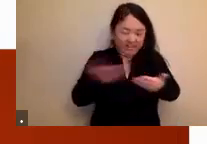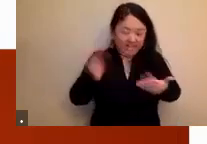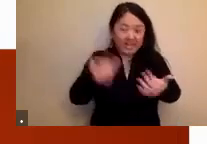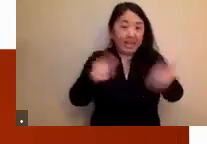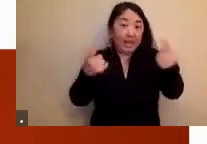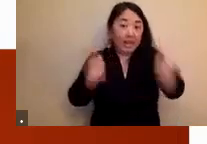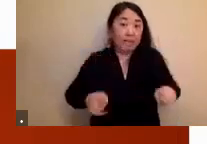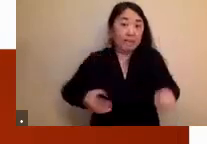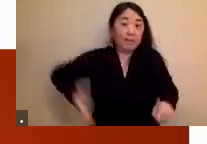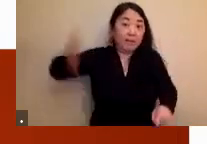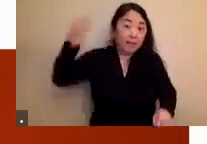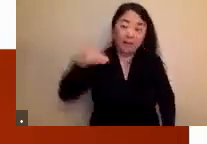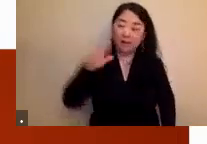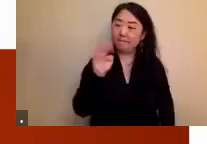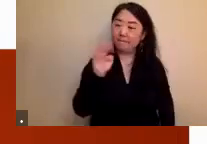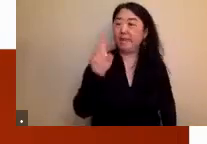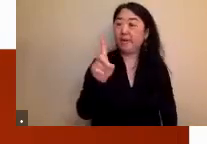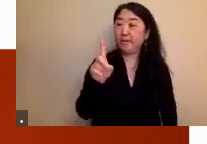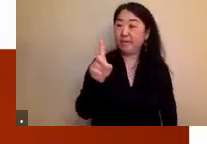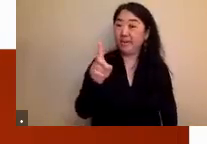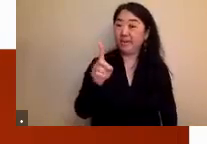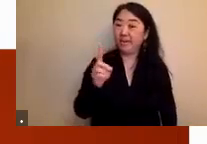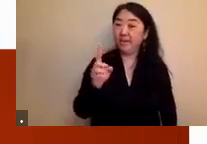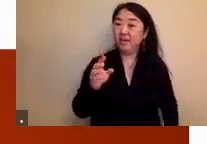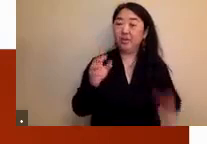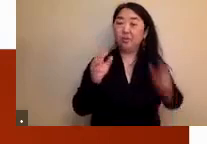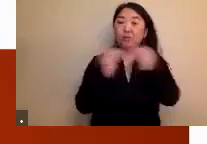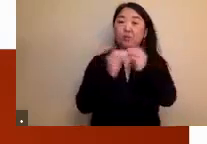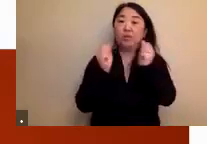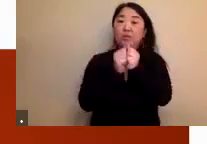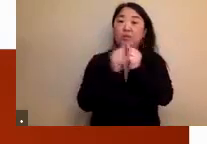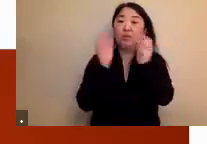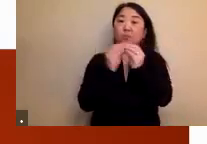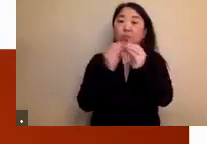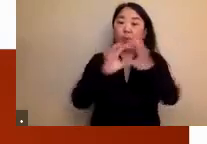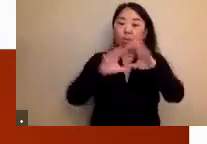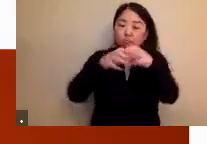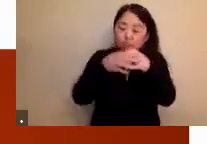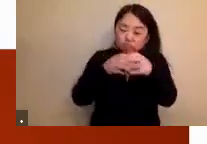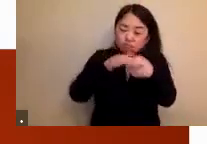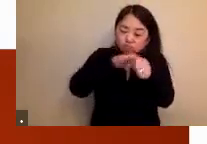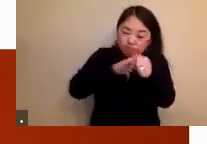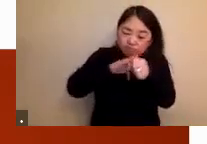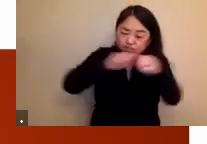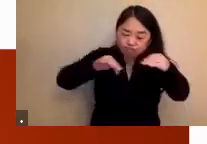in Maryland in the more denser areas. And so they would actually do